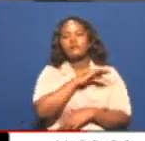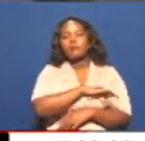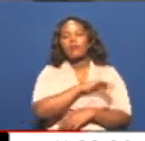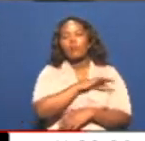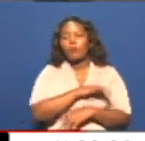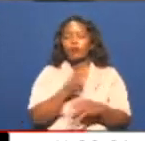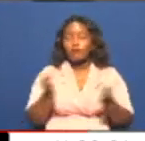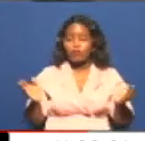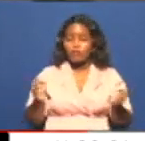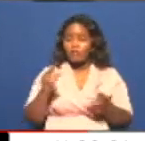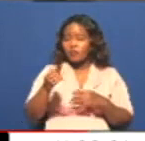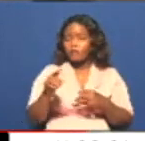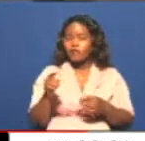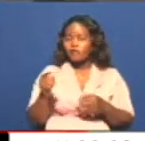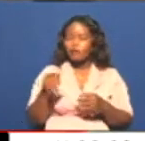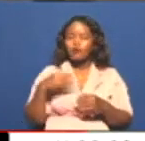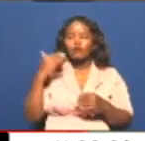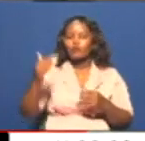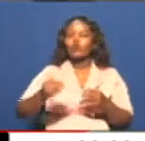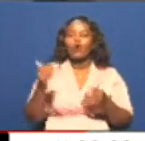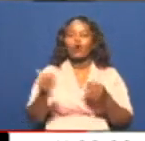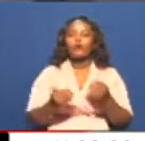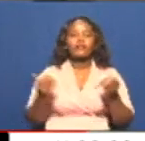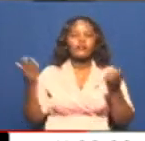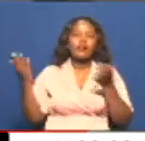that have been expected. Of course,